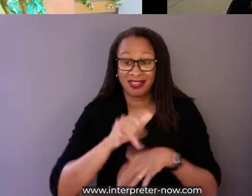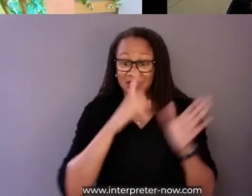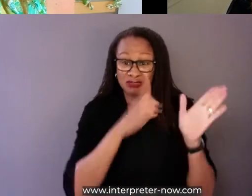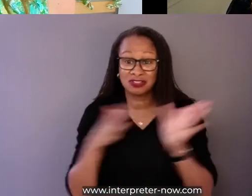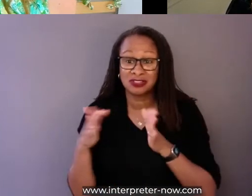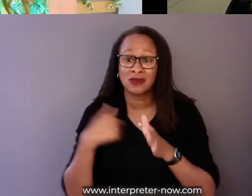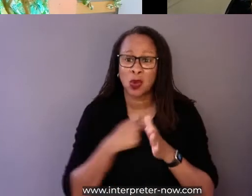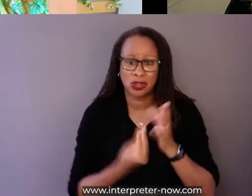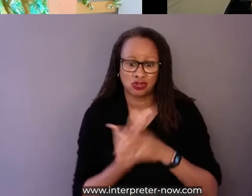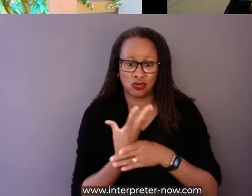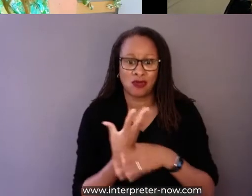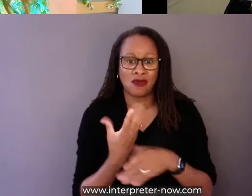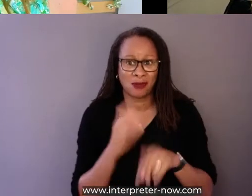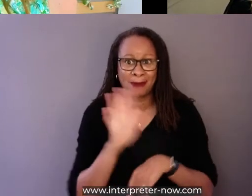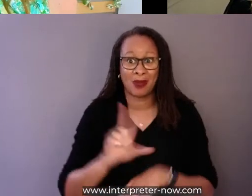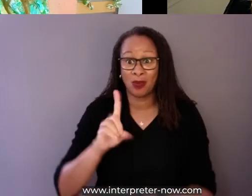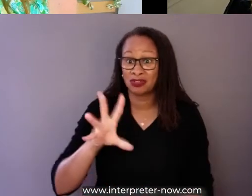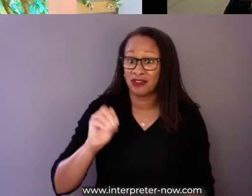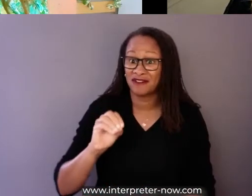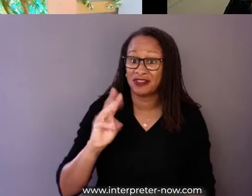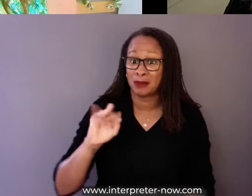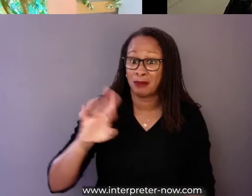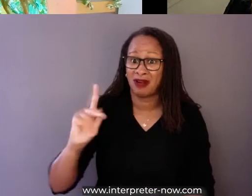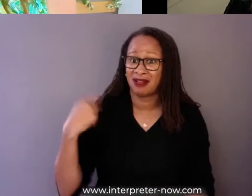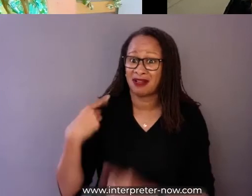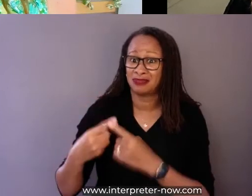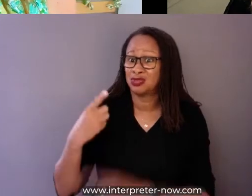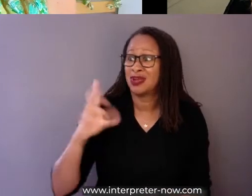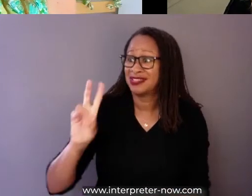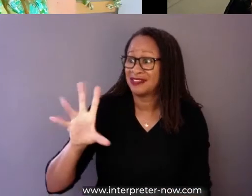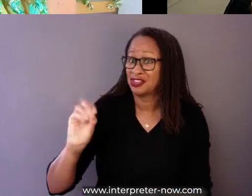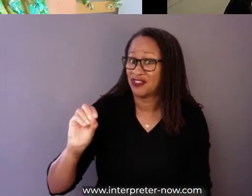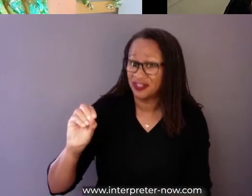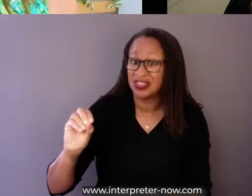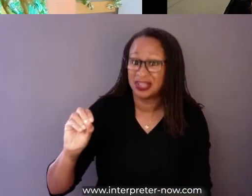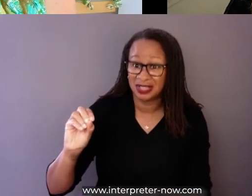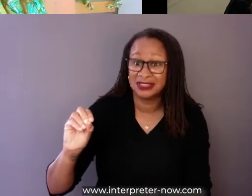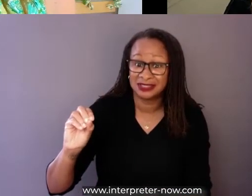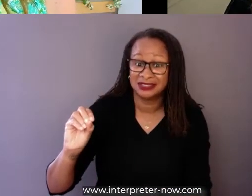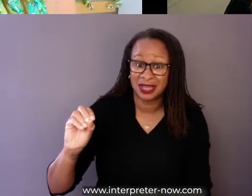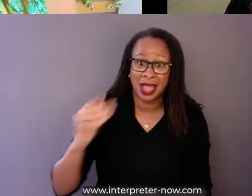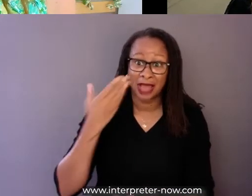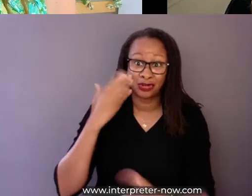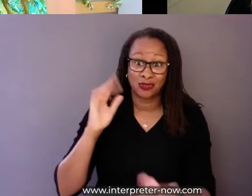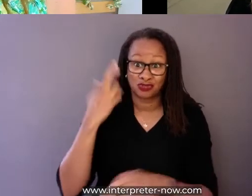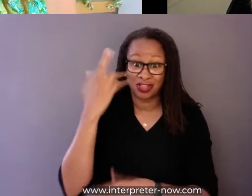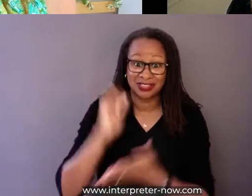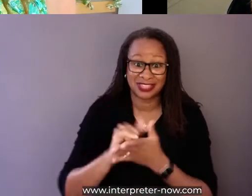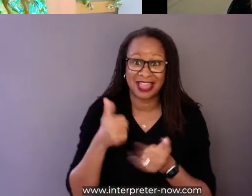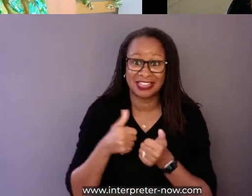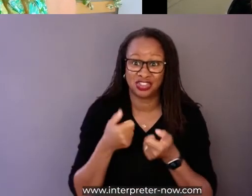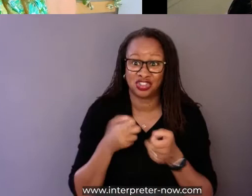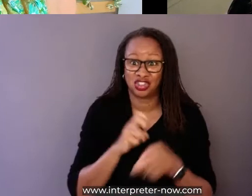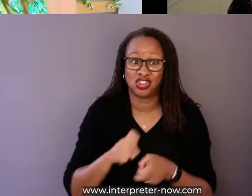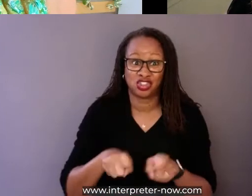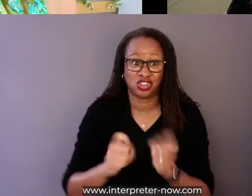we grew from about that 150 mark all the way up to 750. I don't know if you even registered that track and change while we were